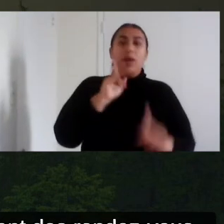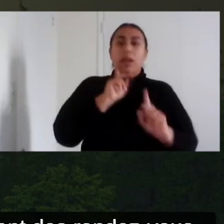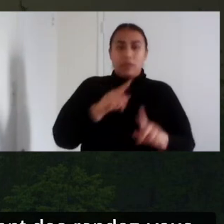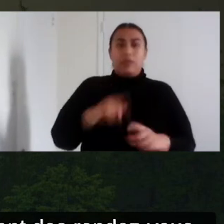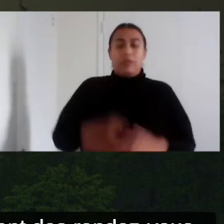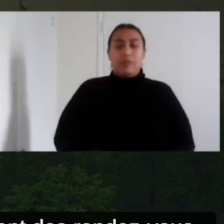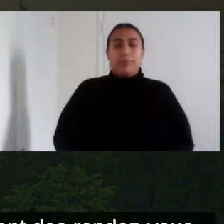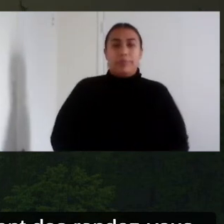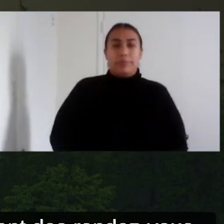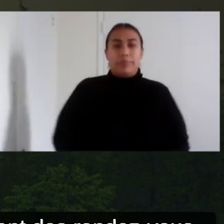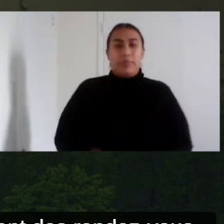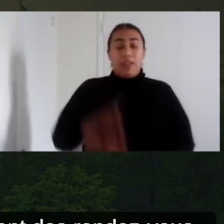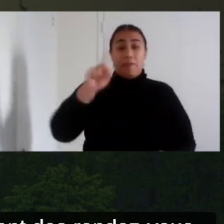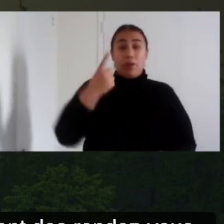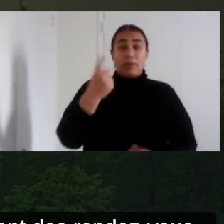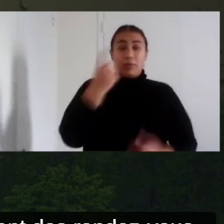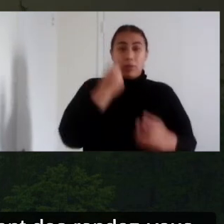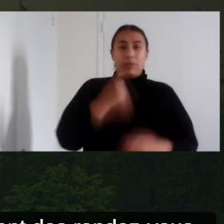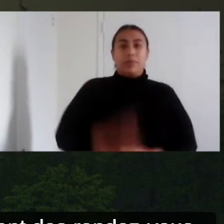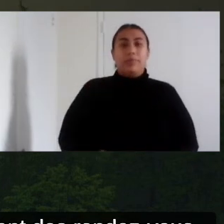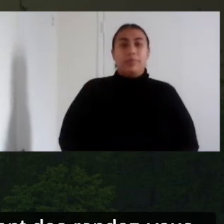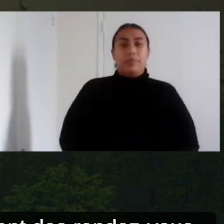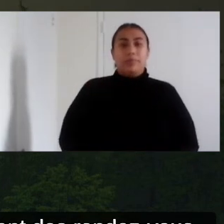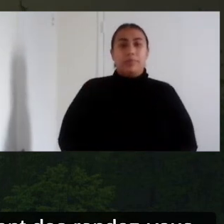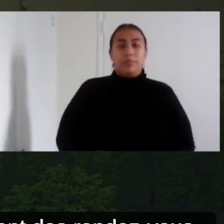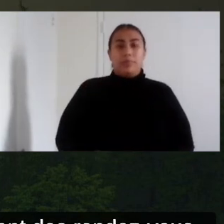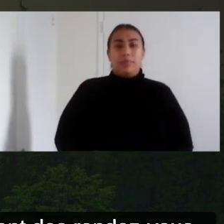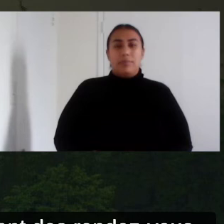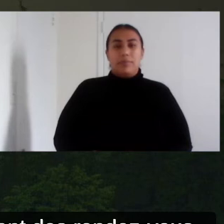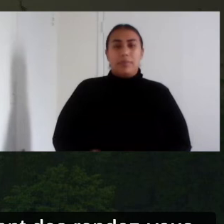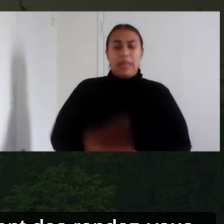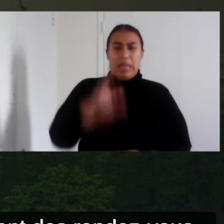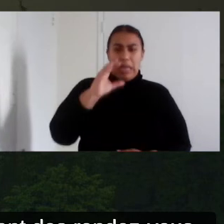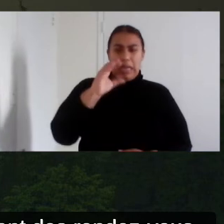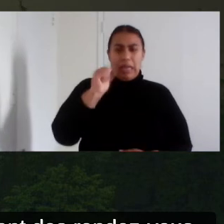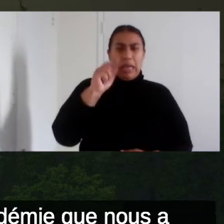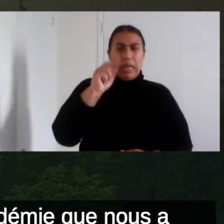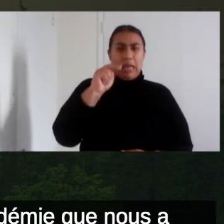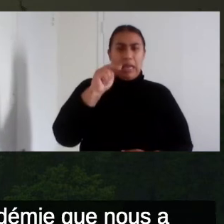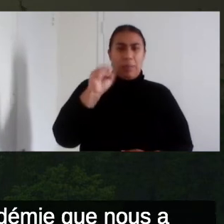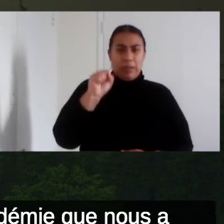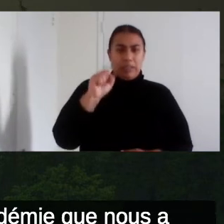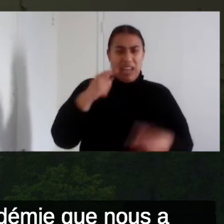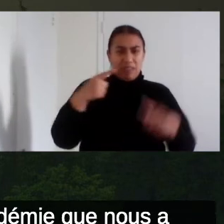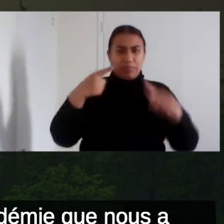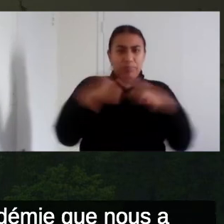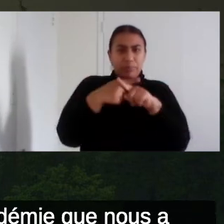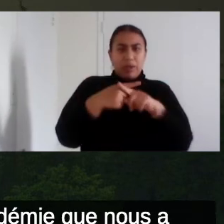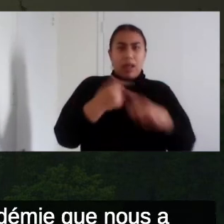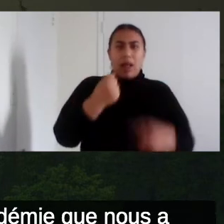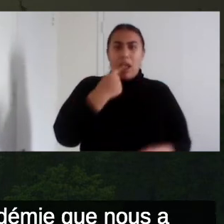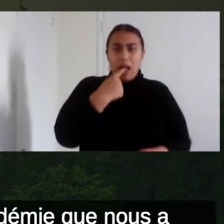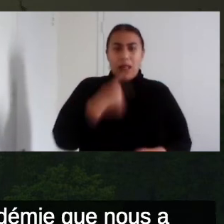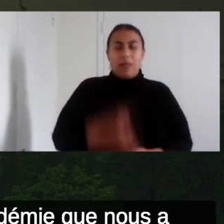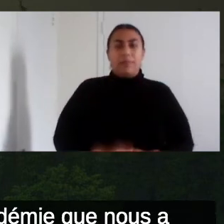appointment. We offer 7-day-a-week support. We also have phone and video appointments across the country to be in